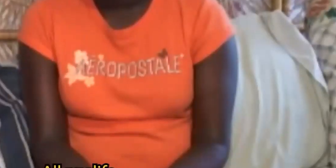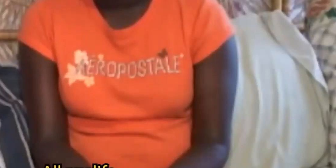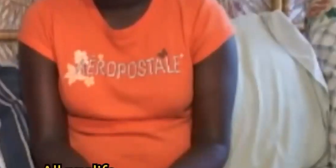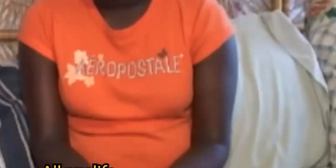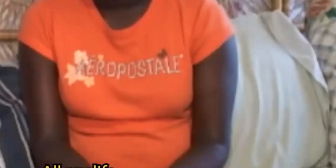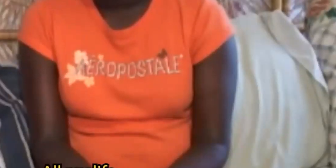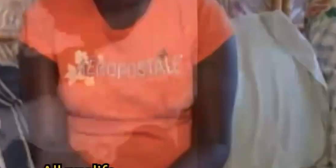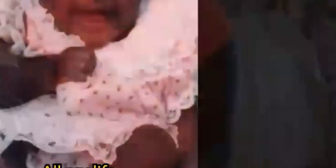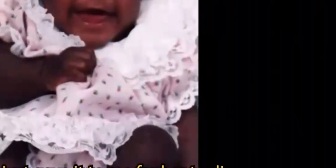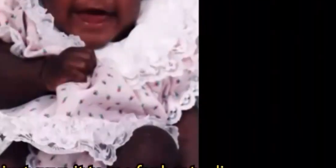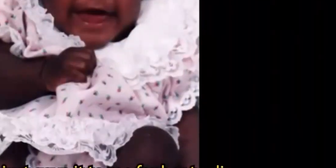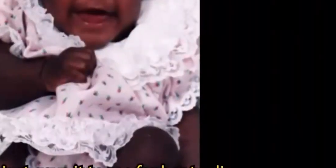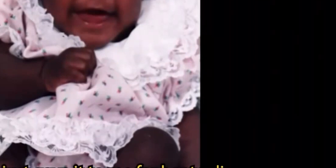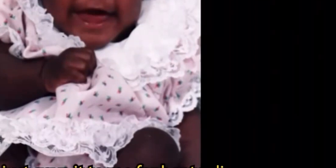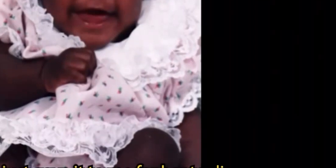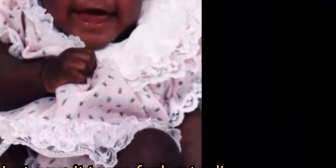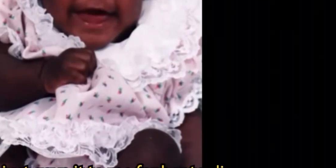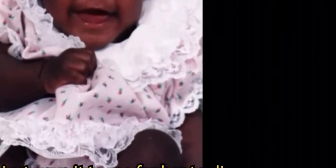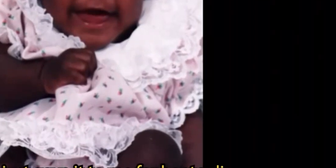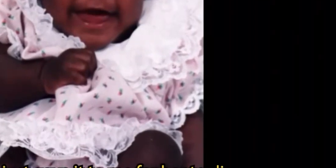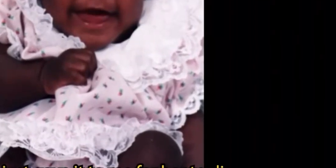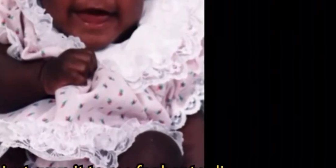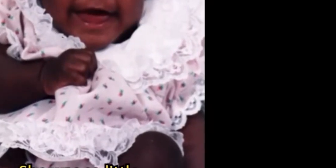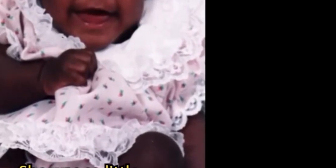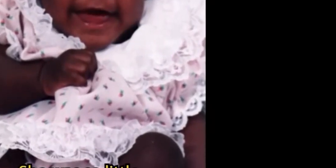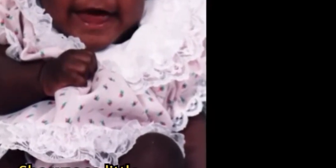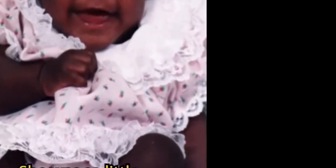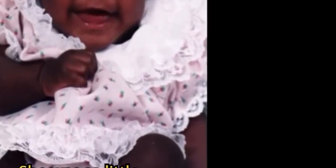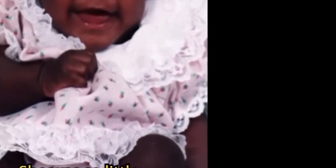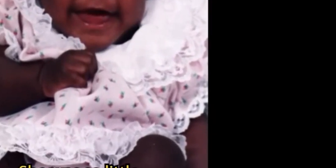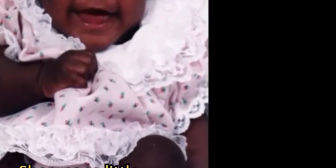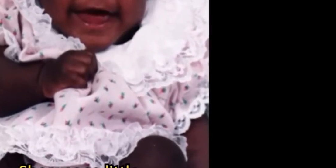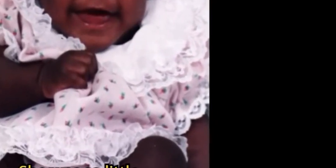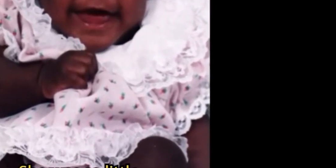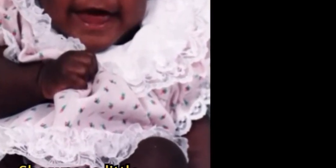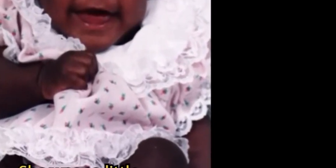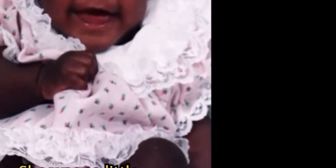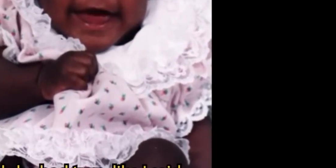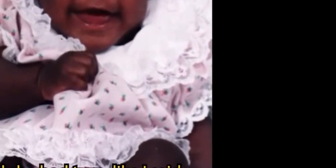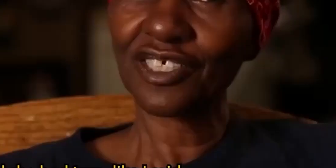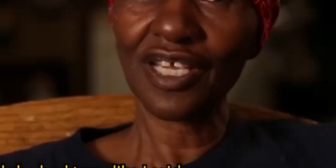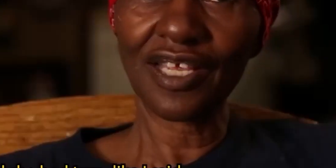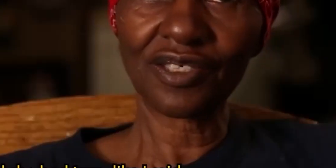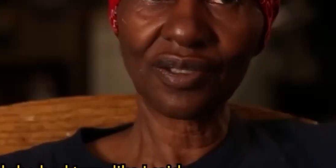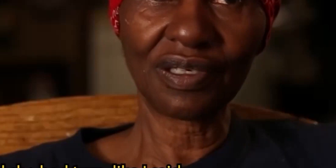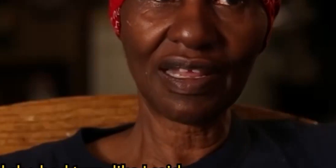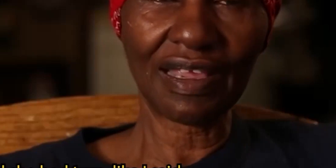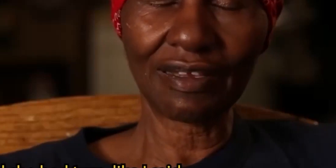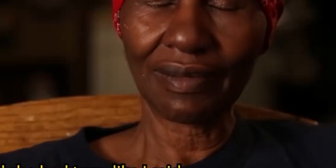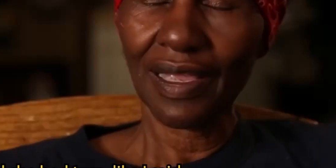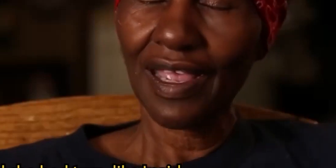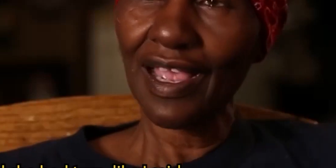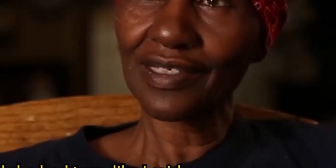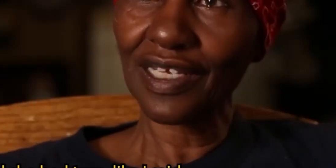all my life. Well, they just gave it to me for her to die. She was so little, and she had turned